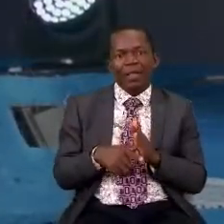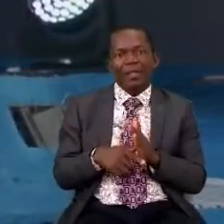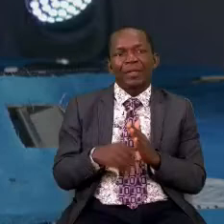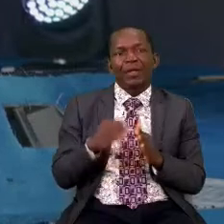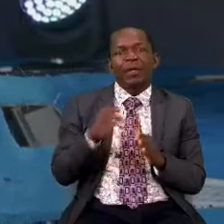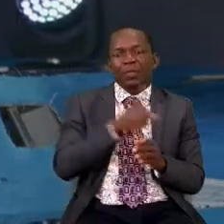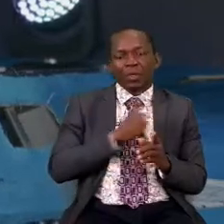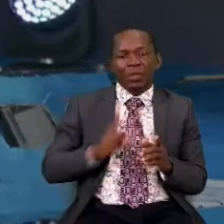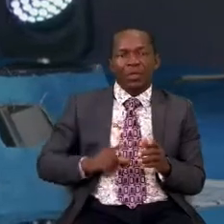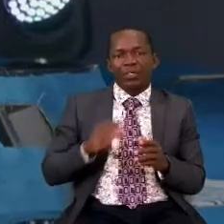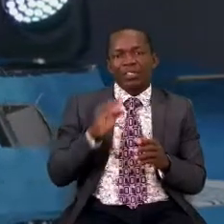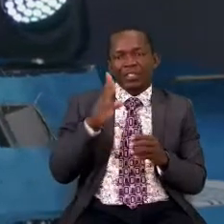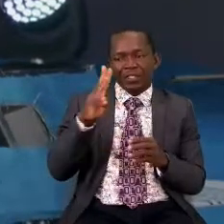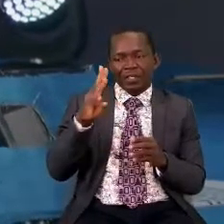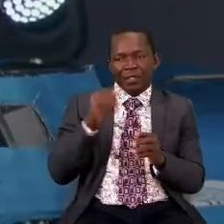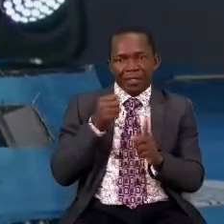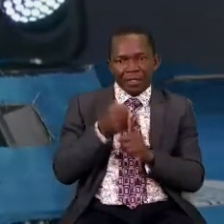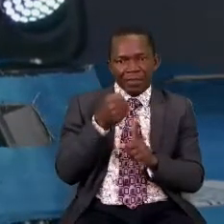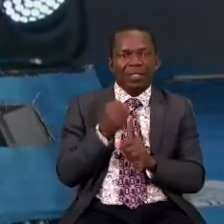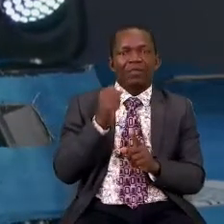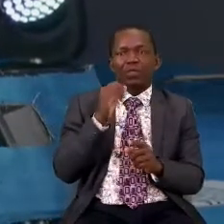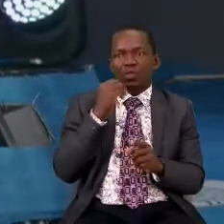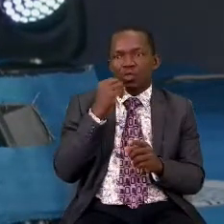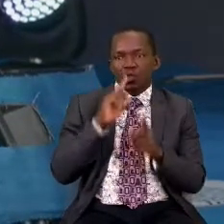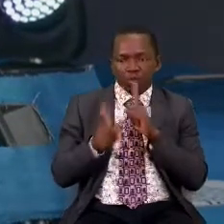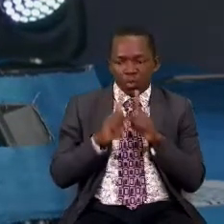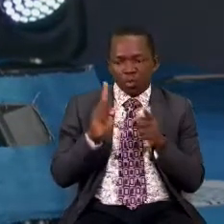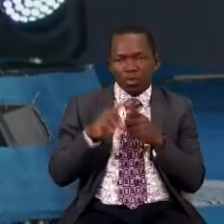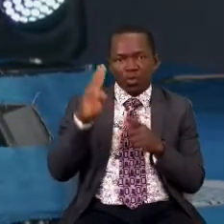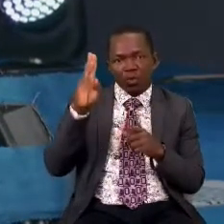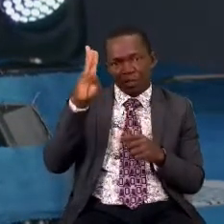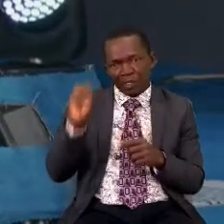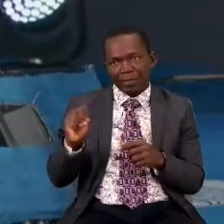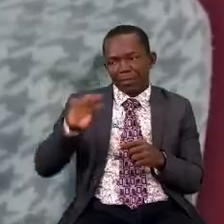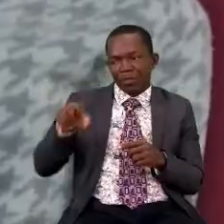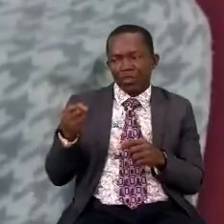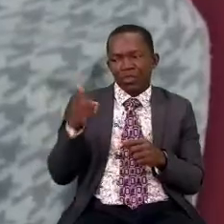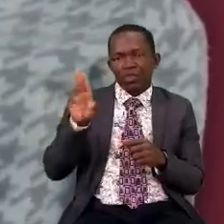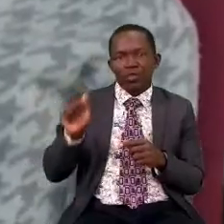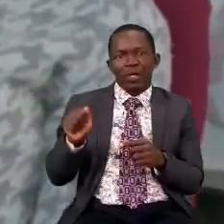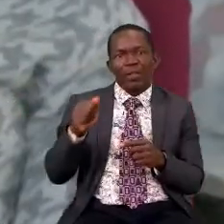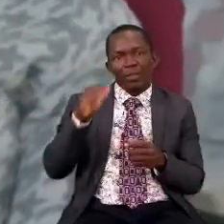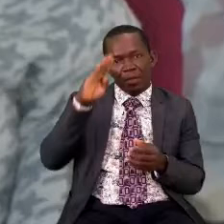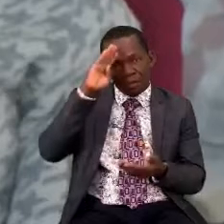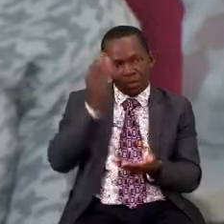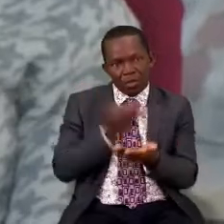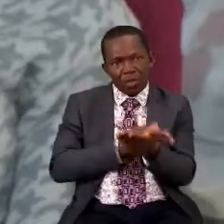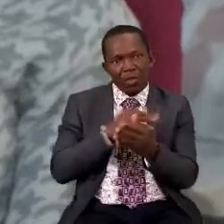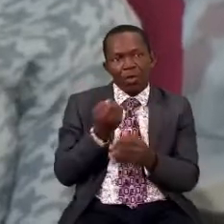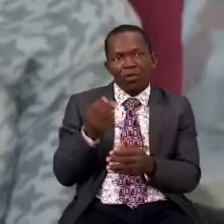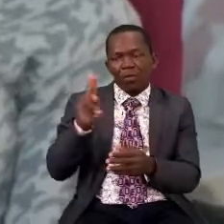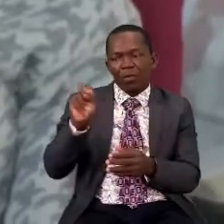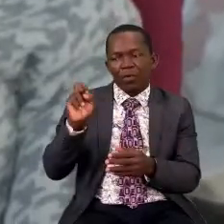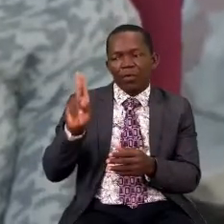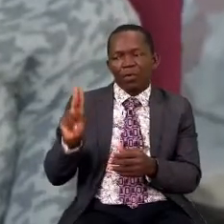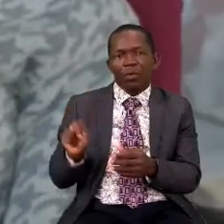of Nun, Moses' minister. Look at verse 2. It's saying, Moses, my servant,